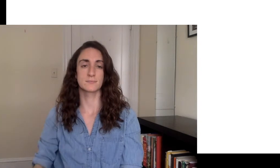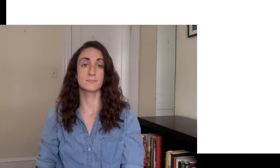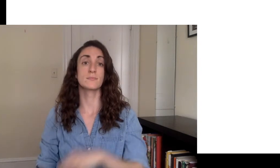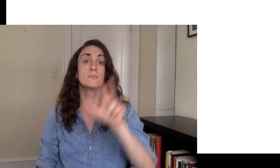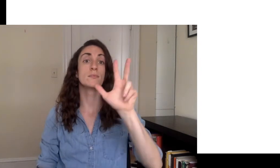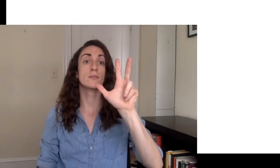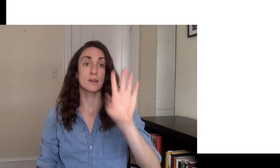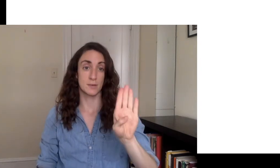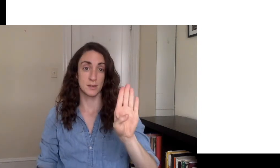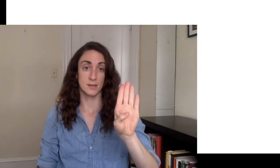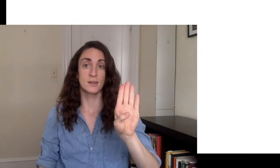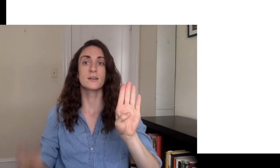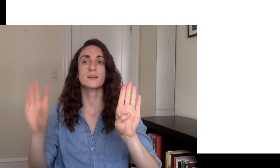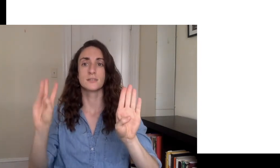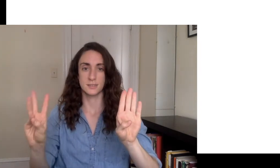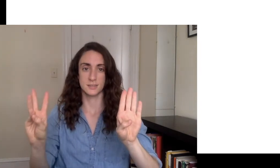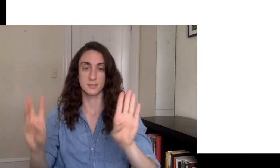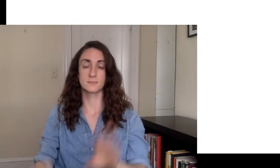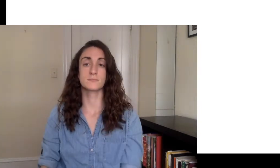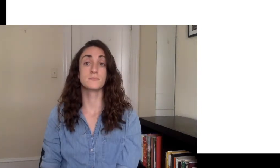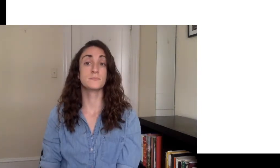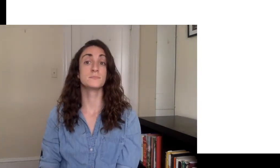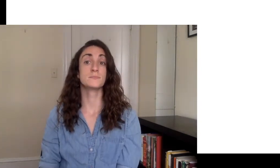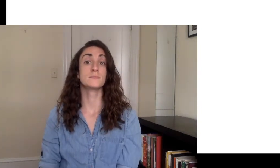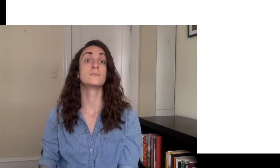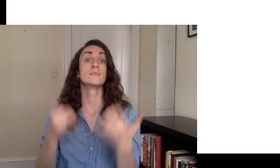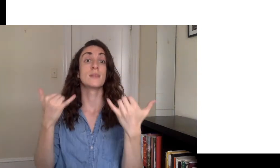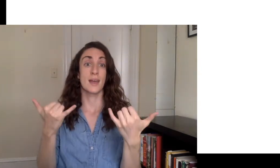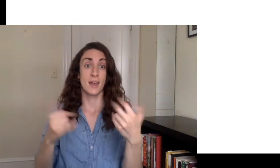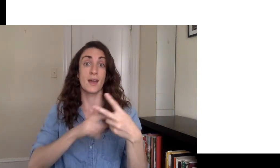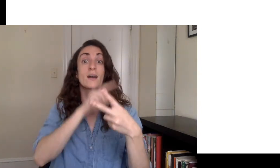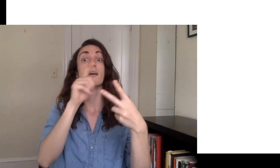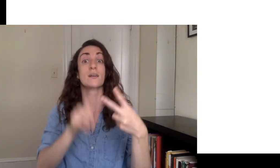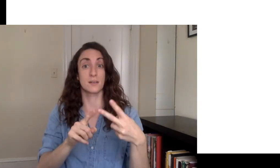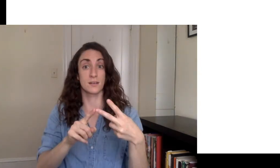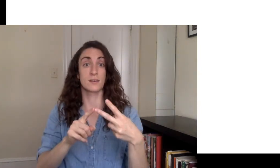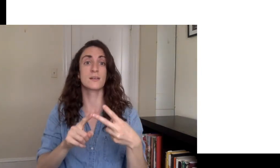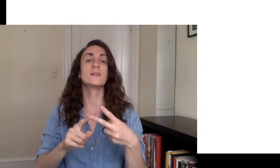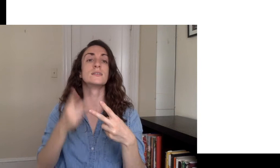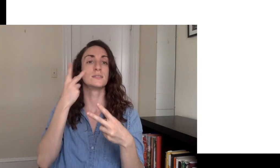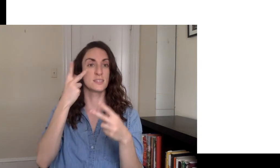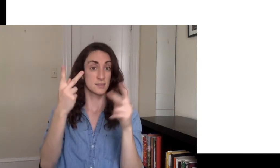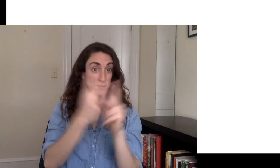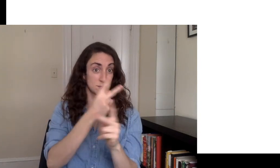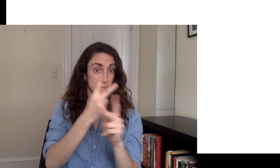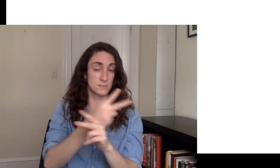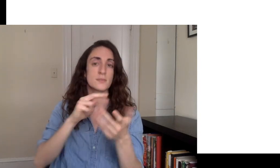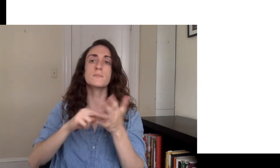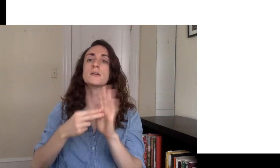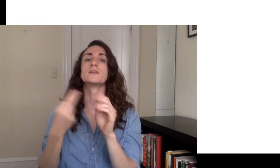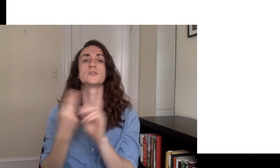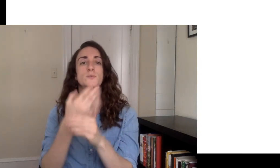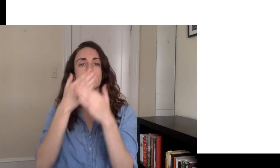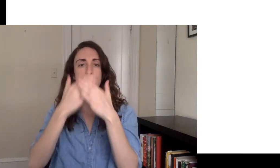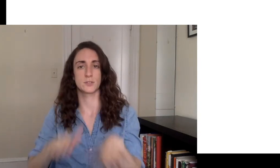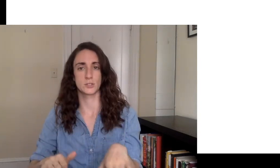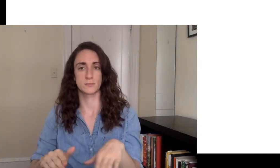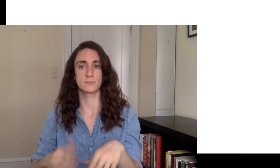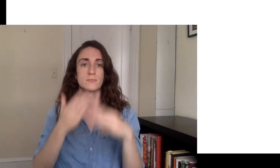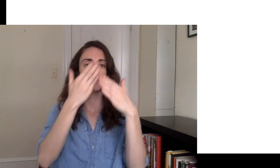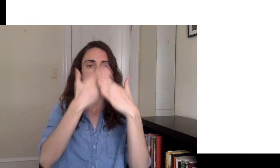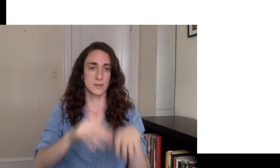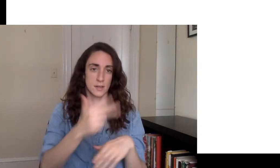have 3b equals 6. In the next step, we have 3b, which is 3 times b, so we're going to use division to get rid